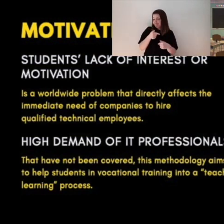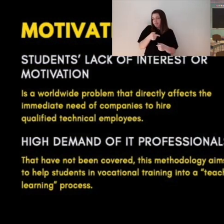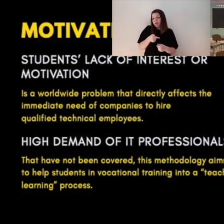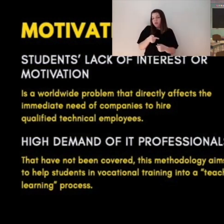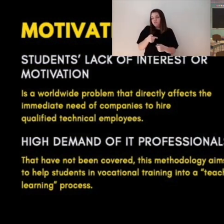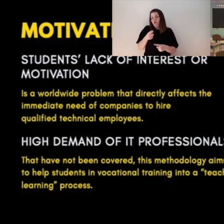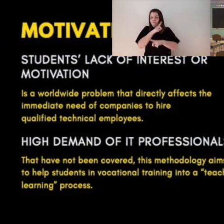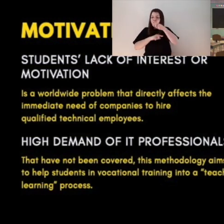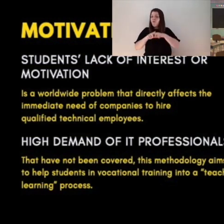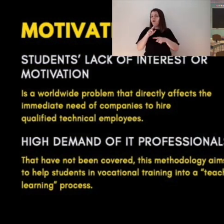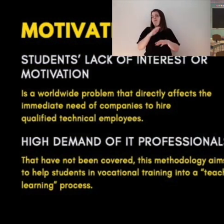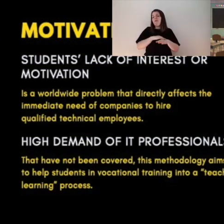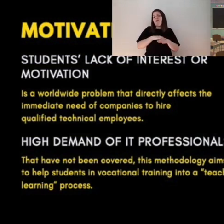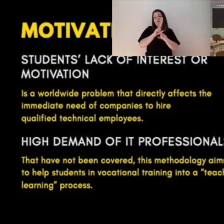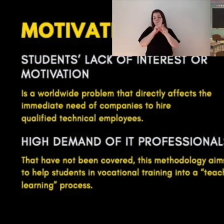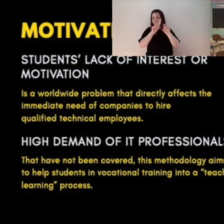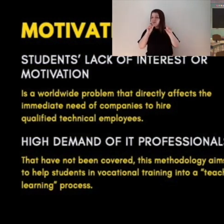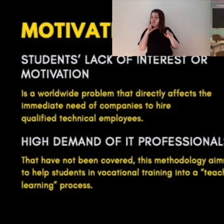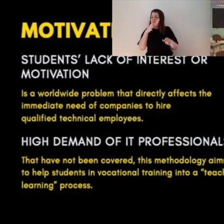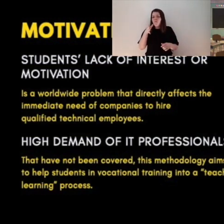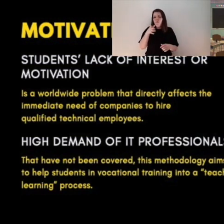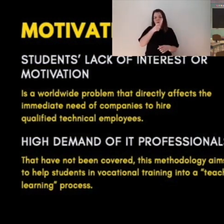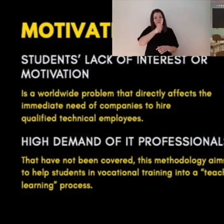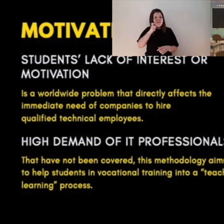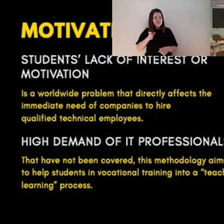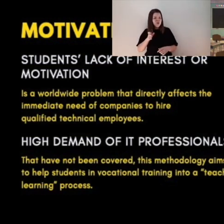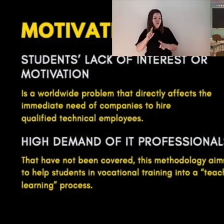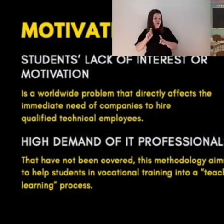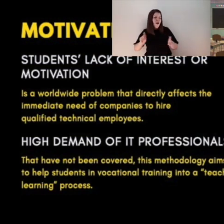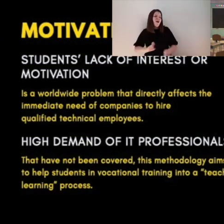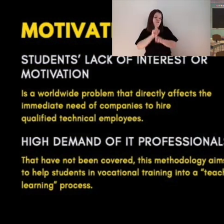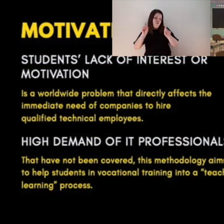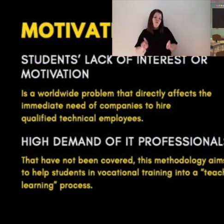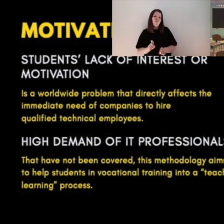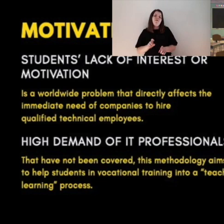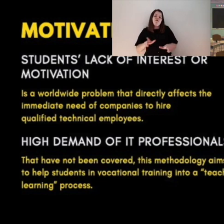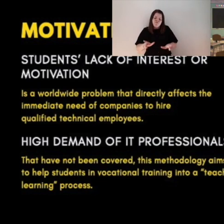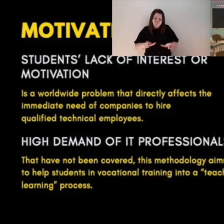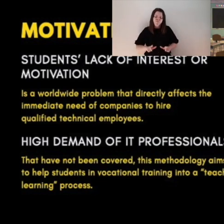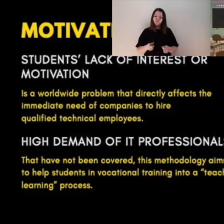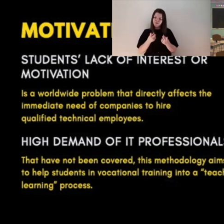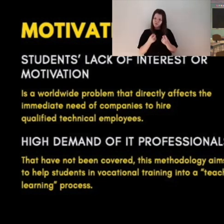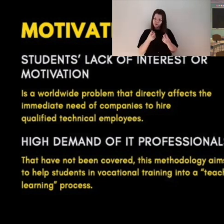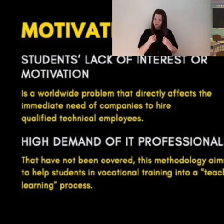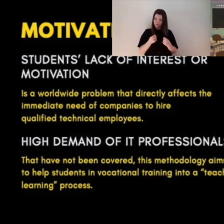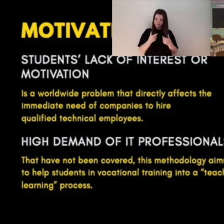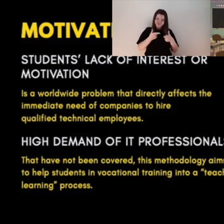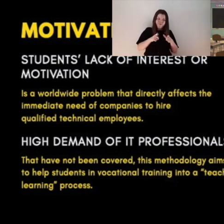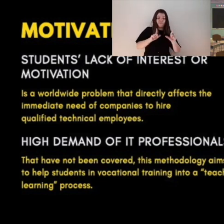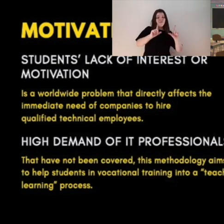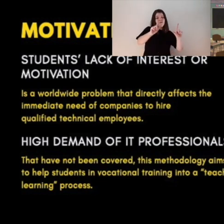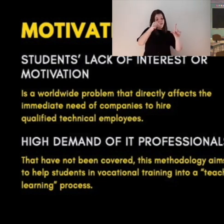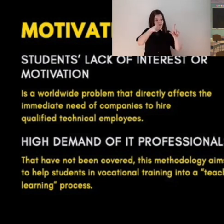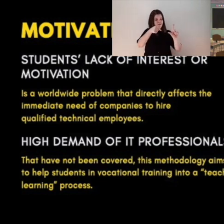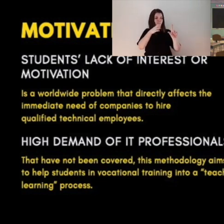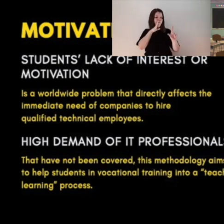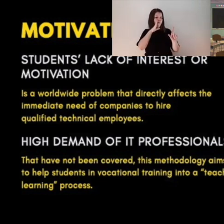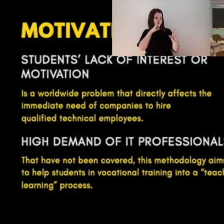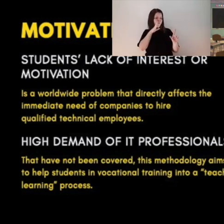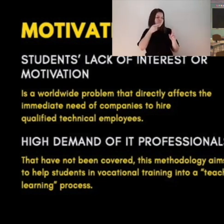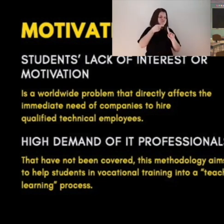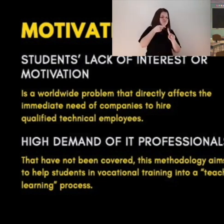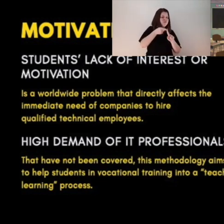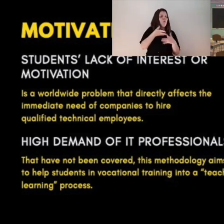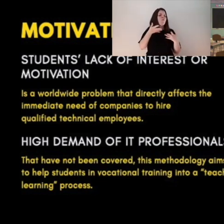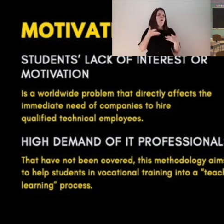immediate need of companies to hire qualified technical employees. The aim of this presentation is to describe,